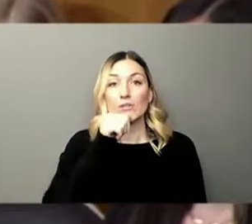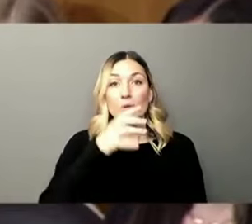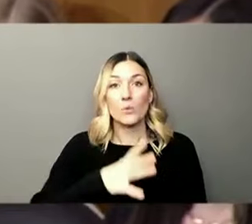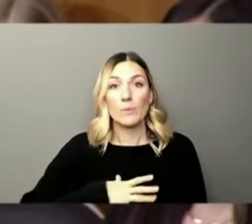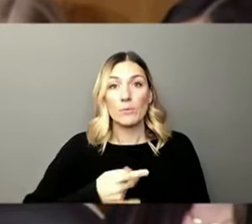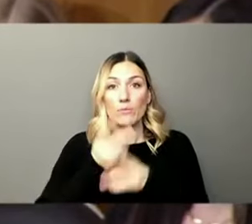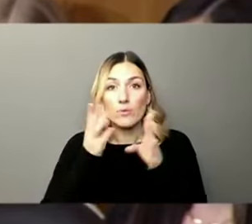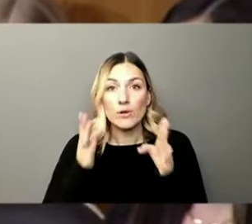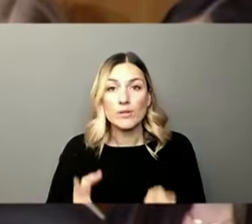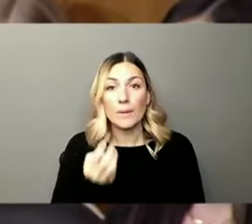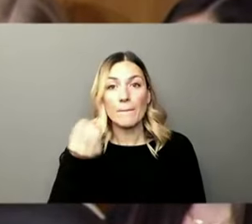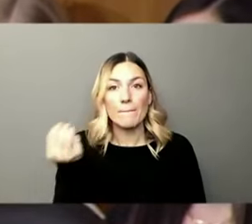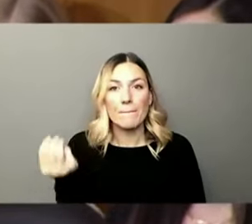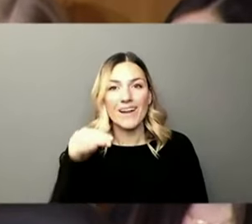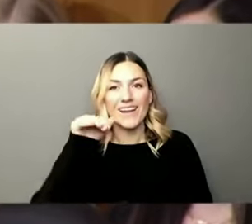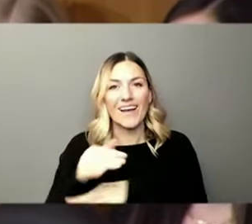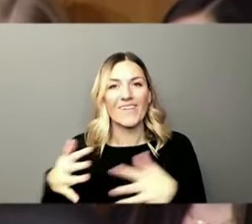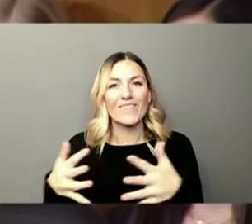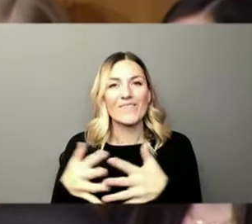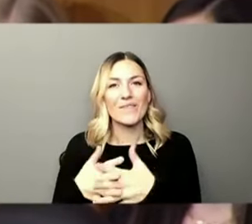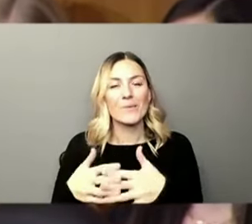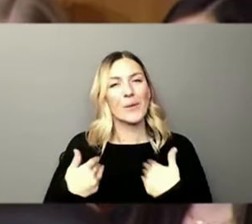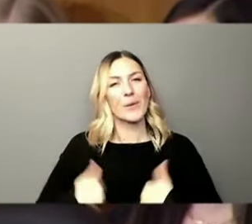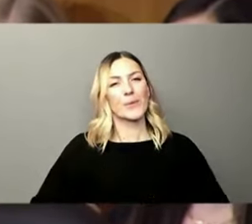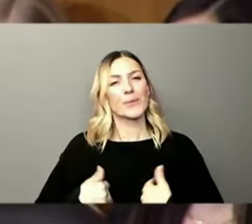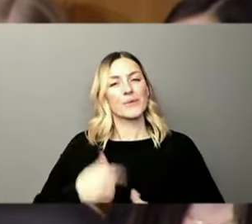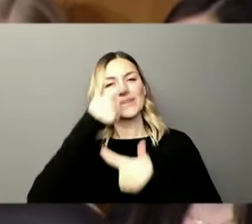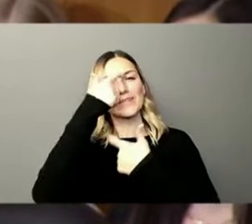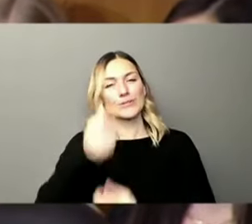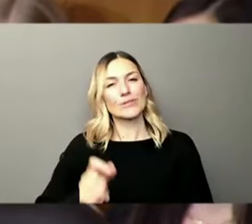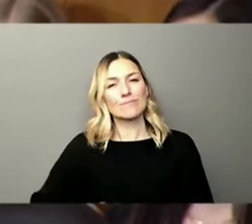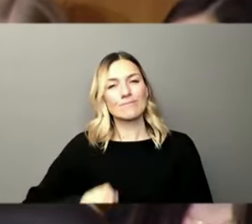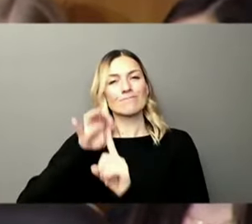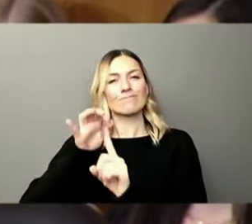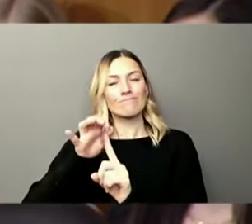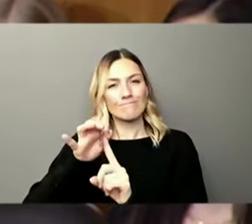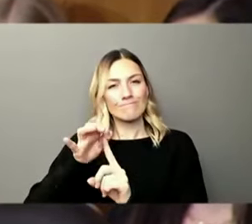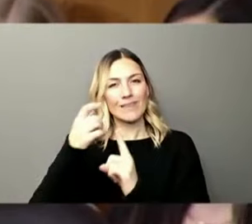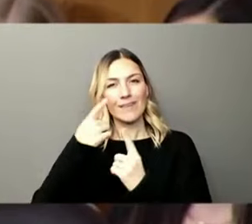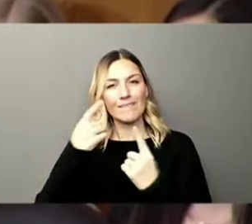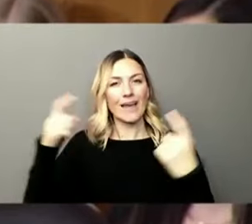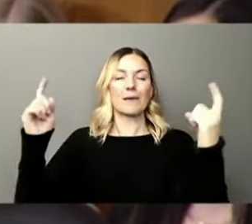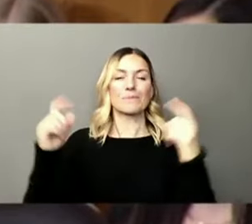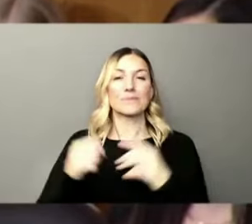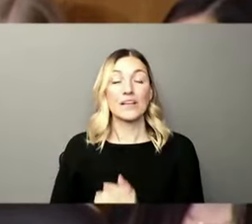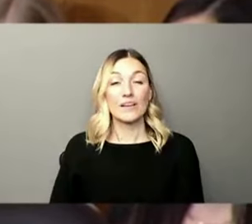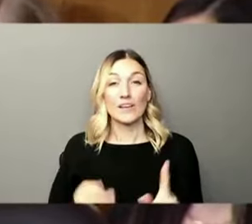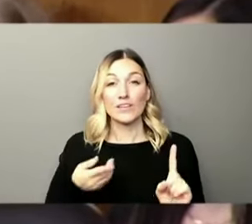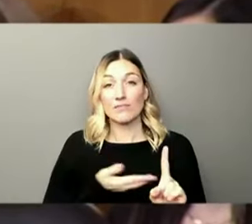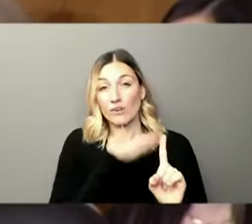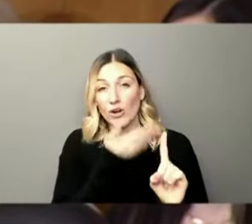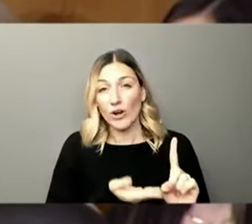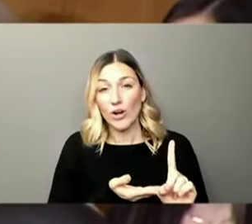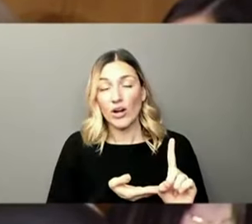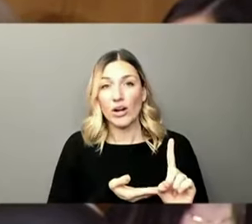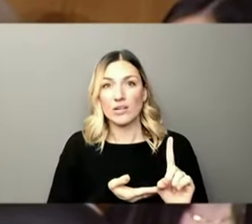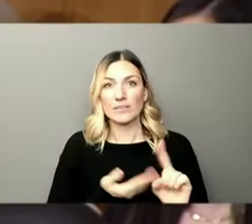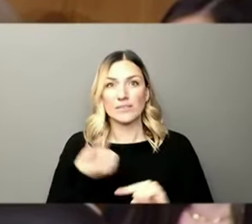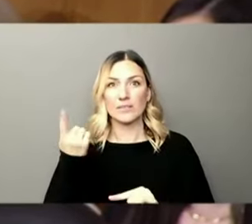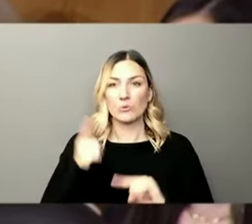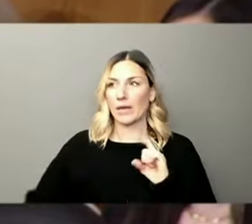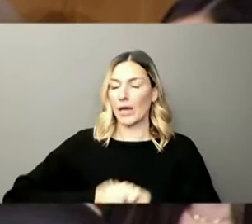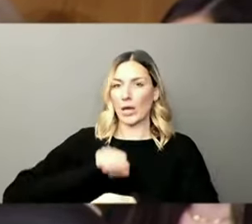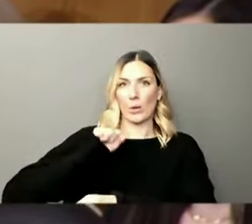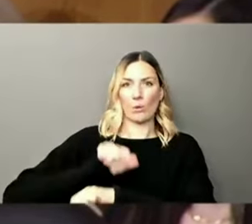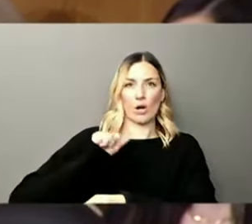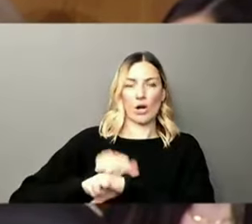Monday Night Football, which is a strange claim to fame. And for her to be debilitated, it's